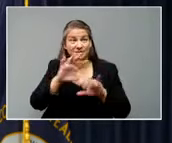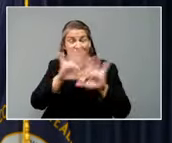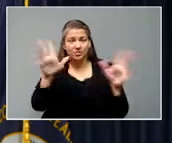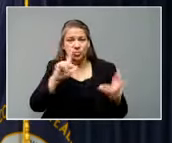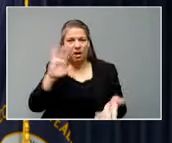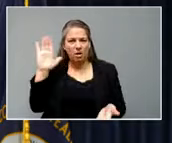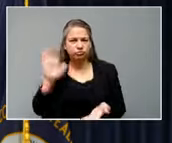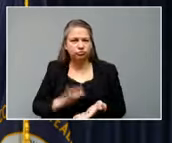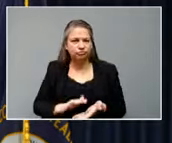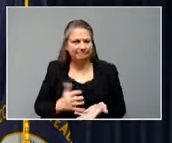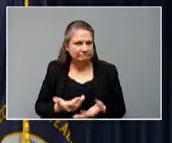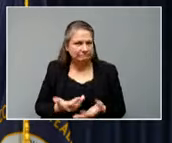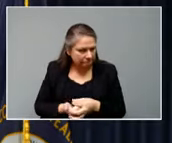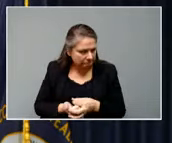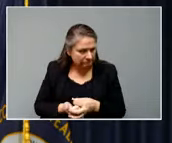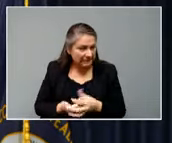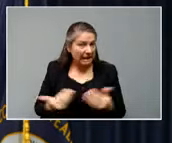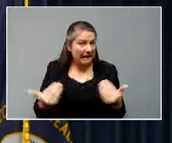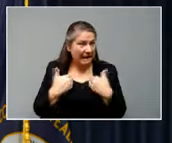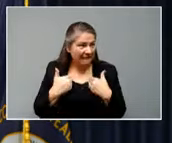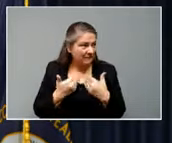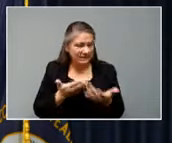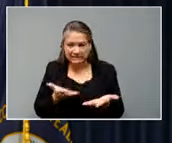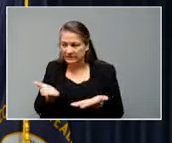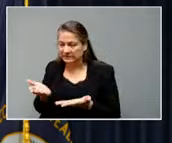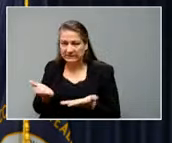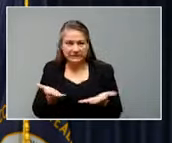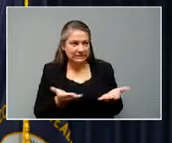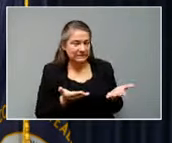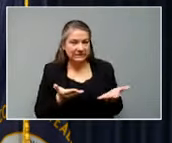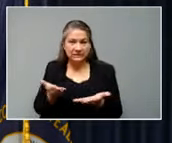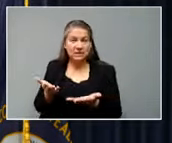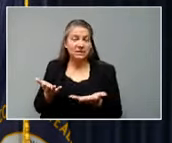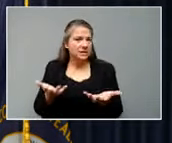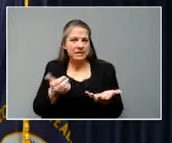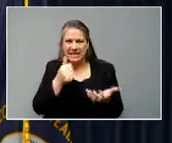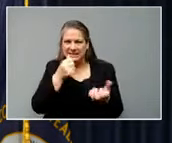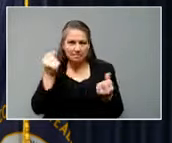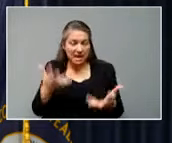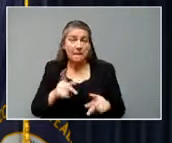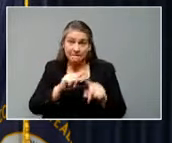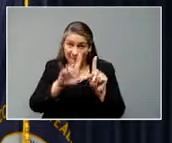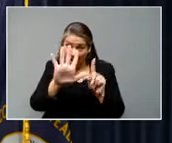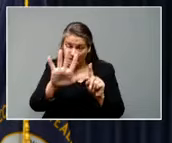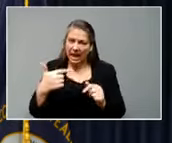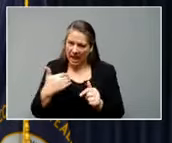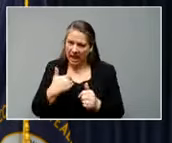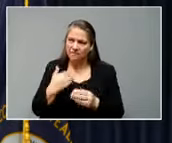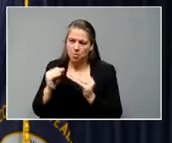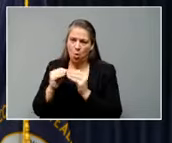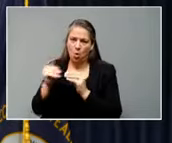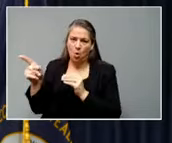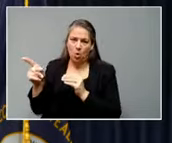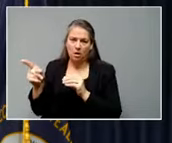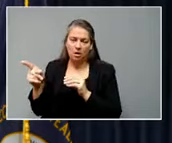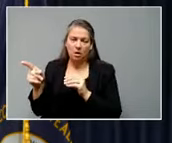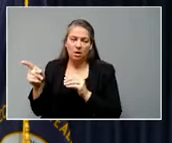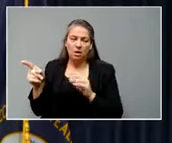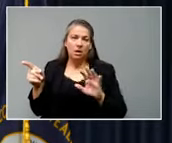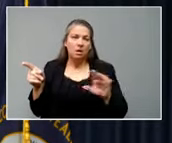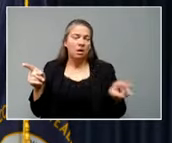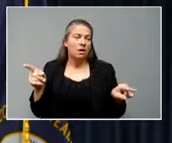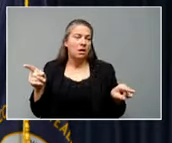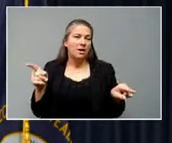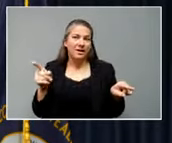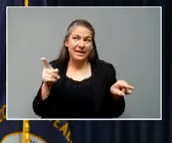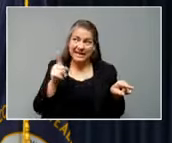supply we have still exceeds the demand. So we are in an okay place with monoclonal antibodies. But if we were to have another surge like we did